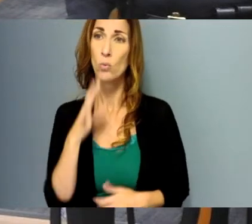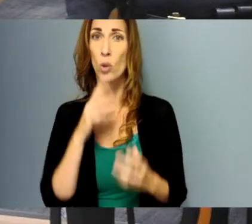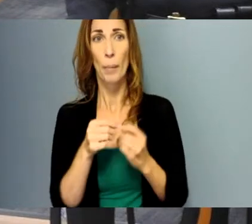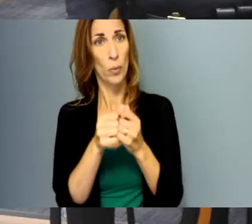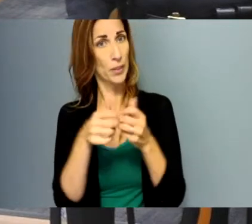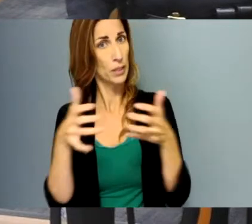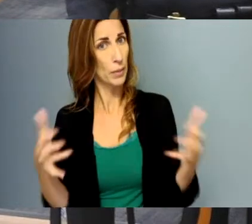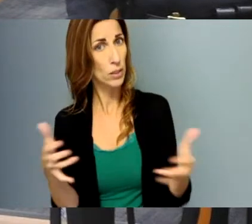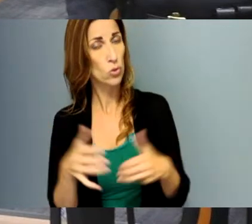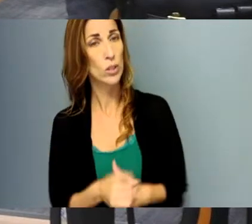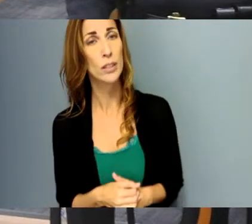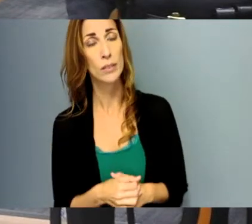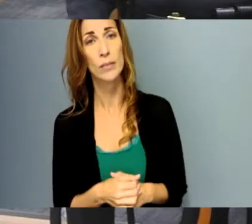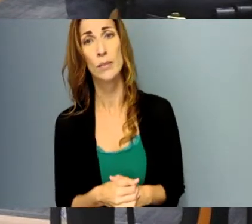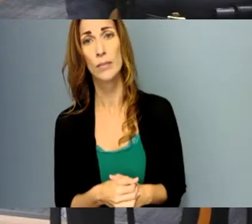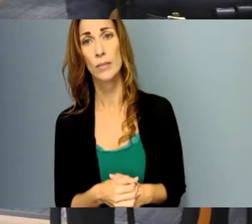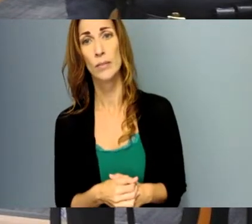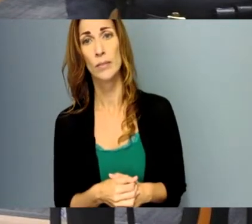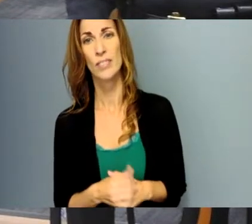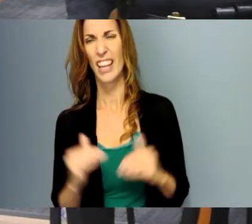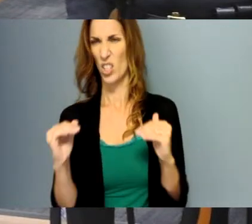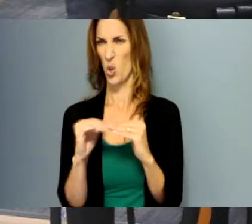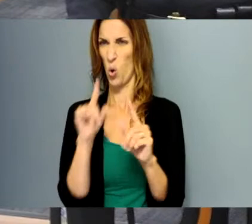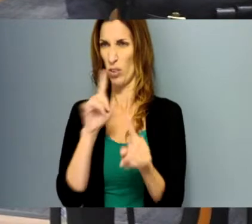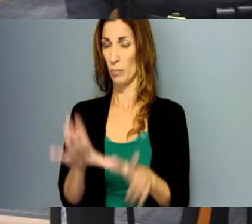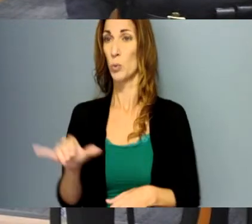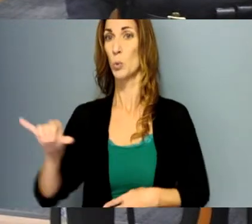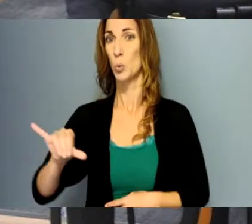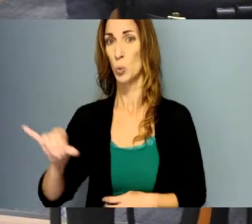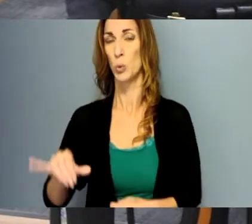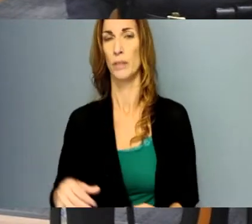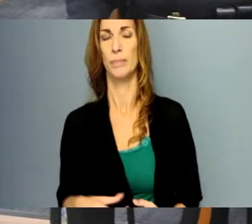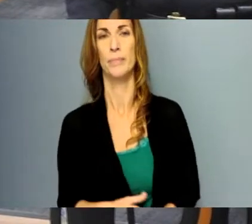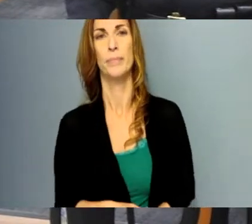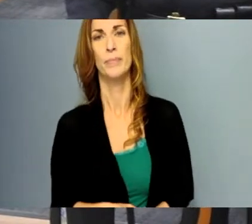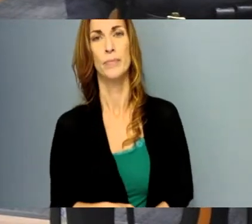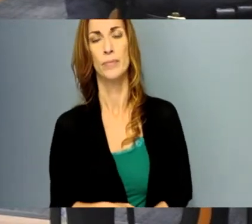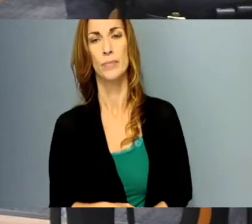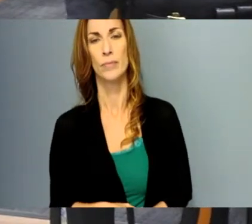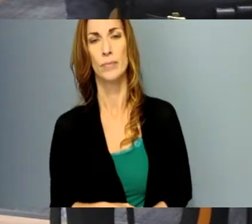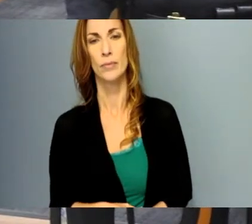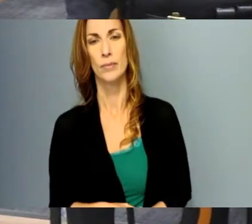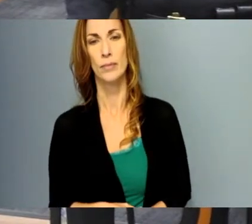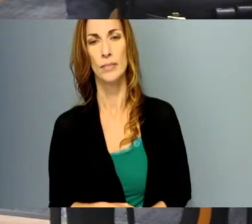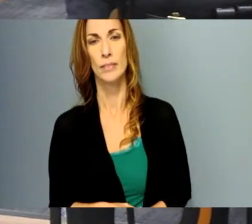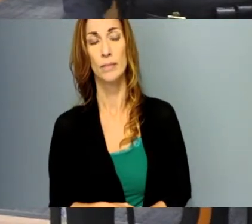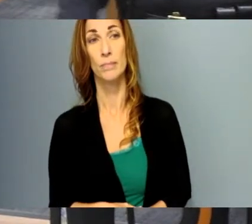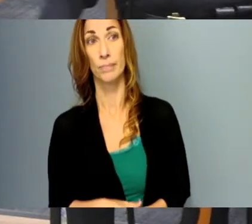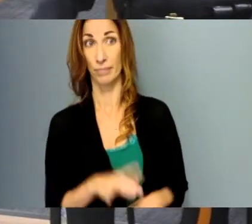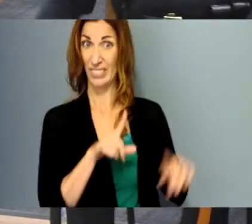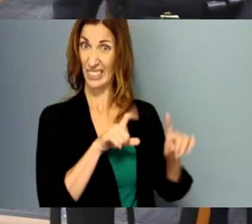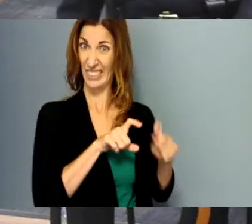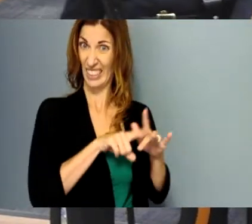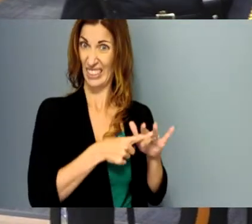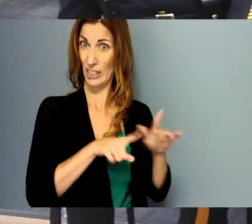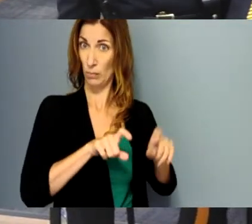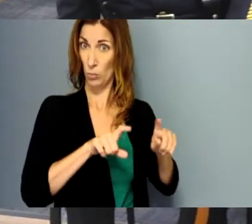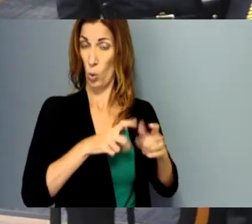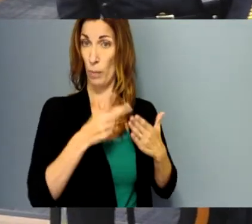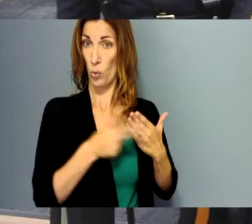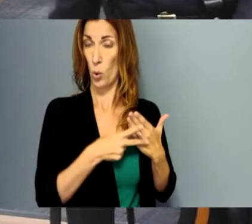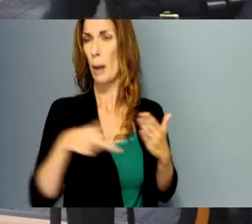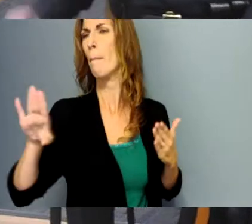expansion and our co-responders. So after the pilot program in Bensalem